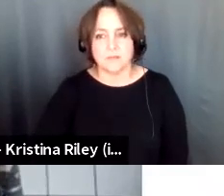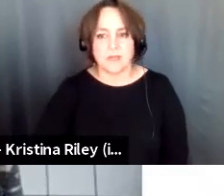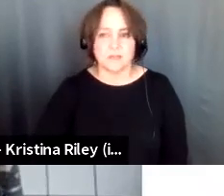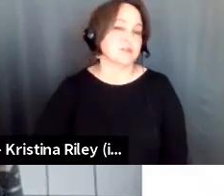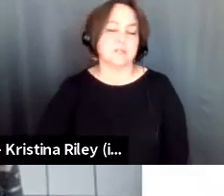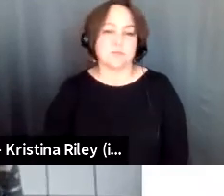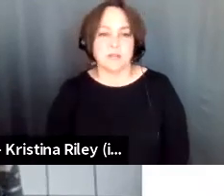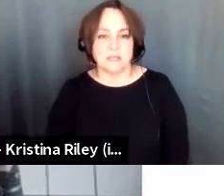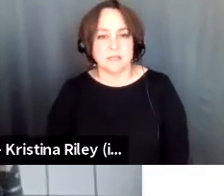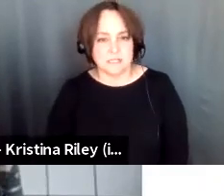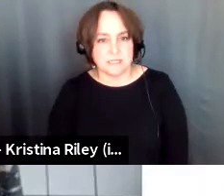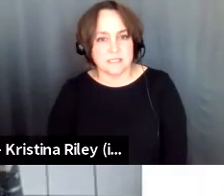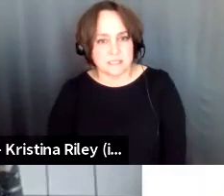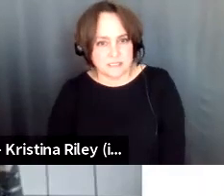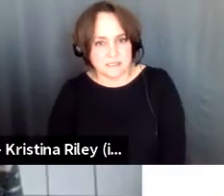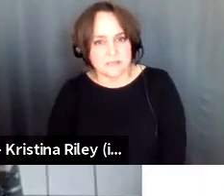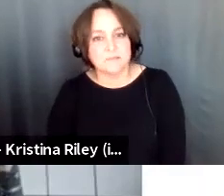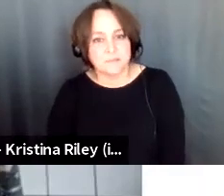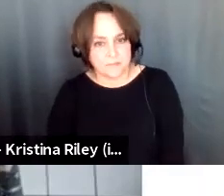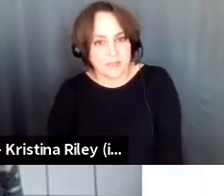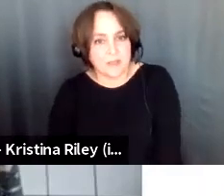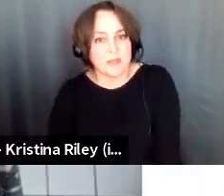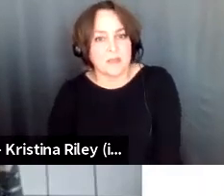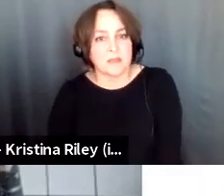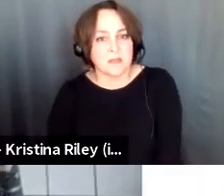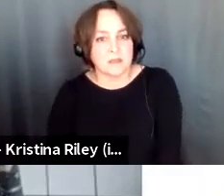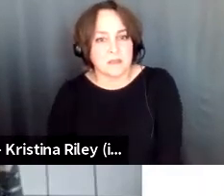rubella then started spreading in the 1960s.